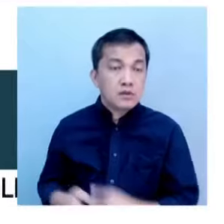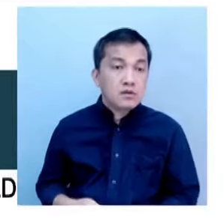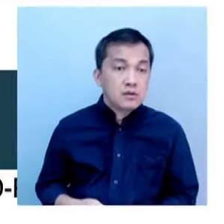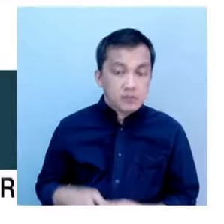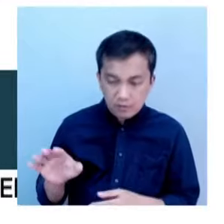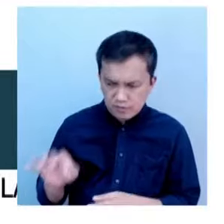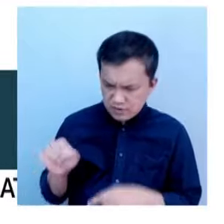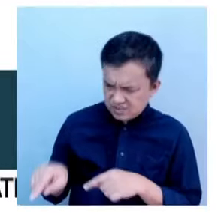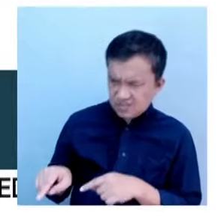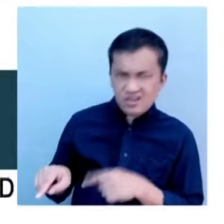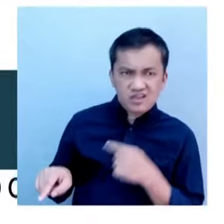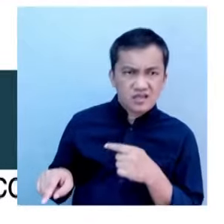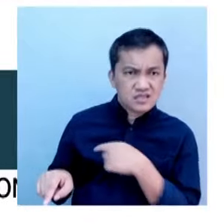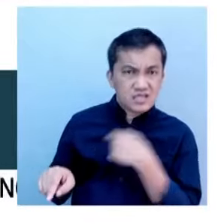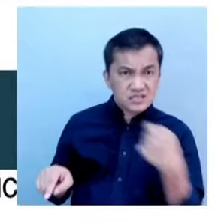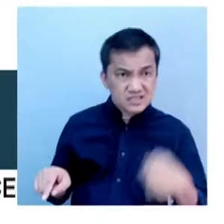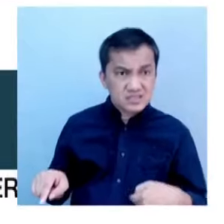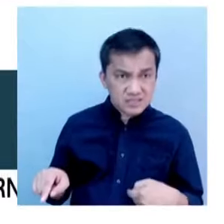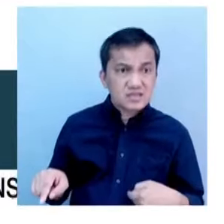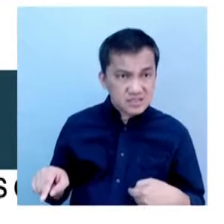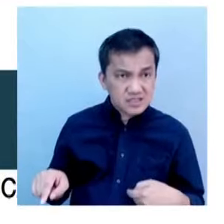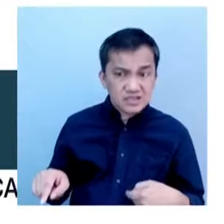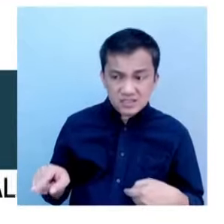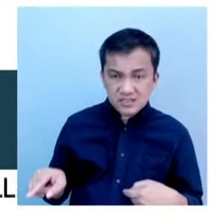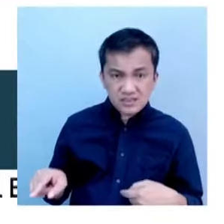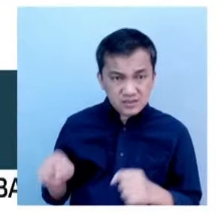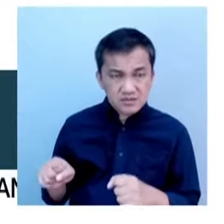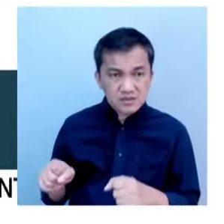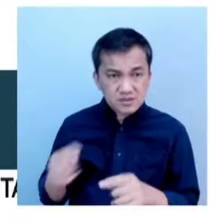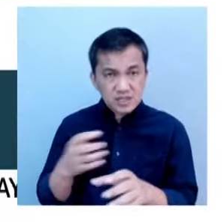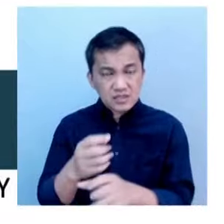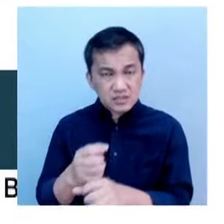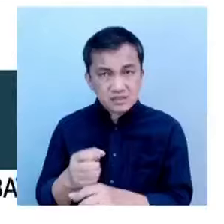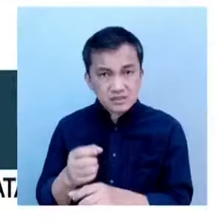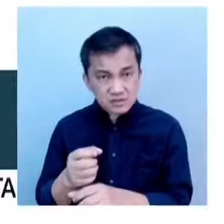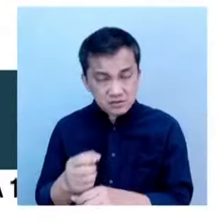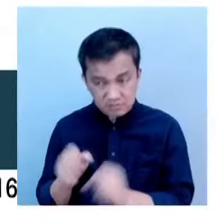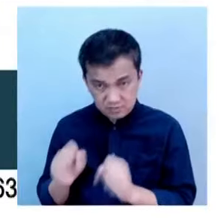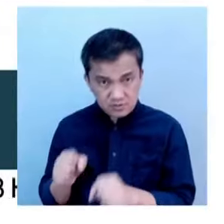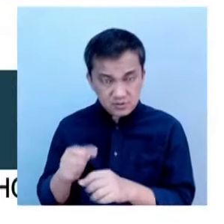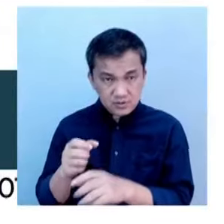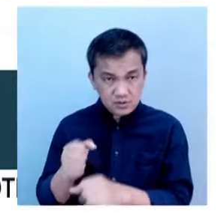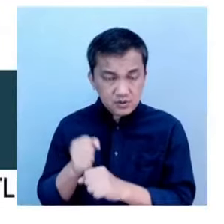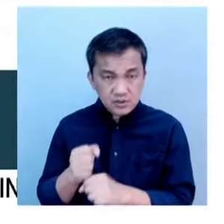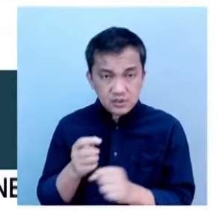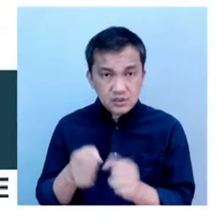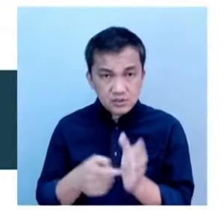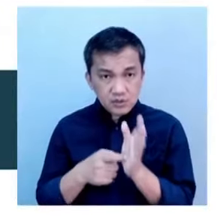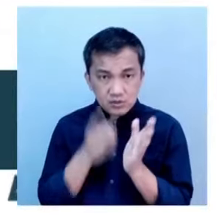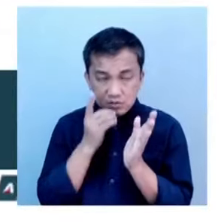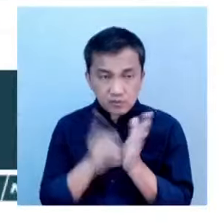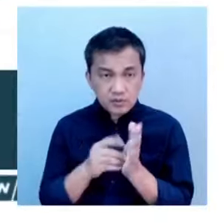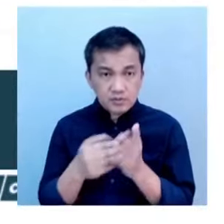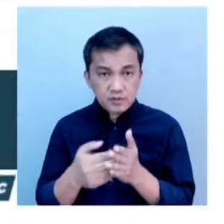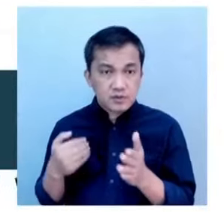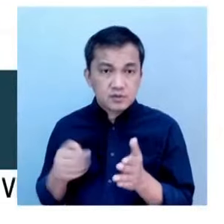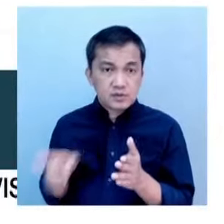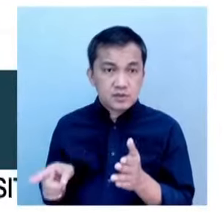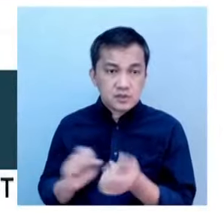found to be Chinese nationals were able to secure the required documents before they